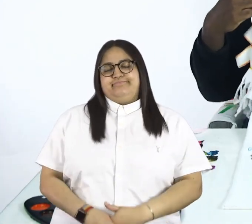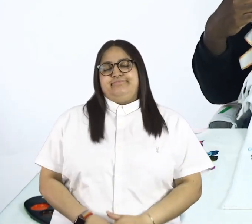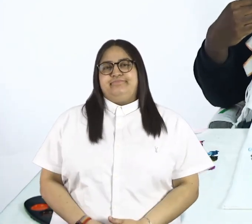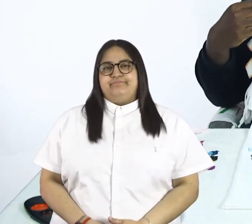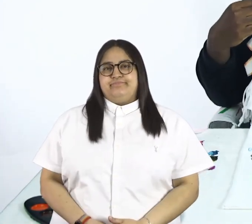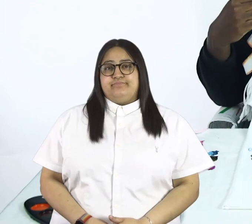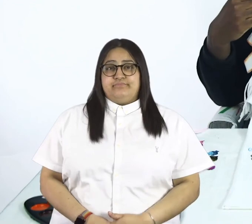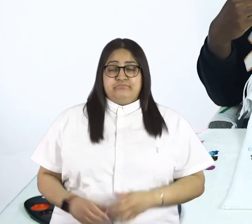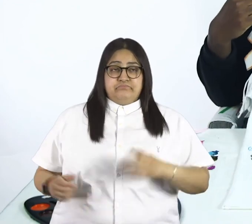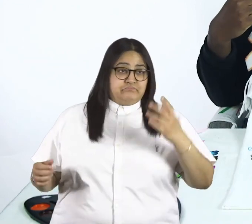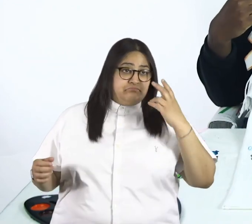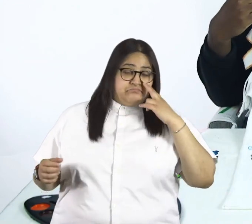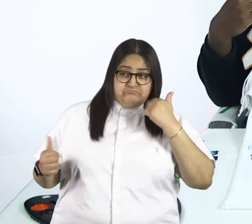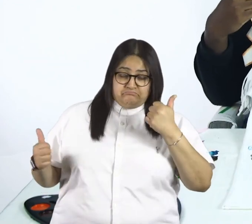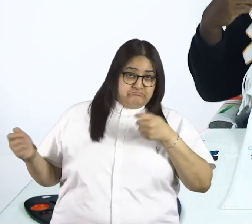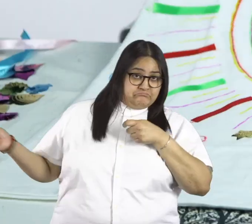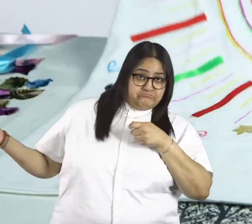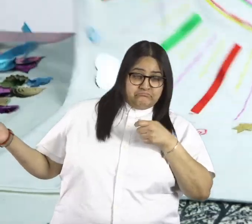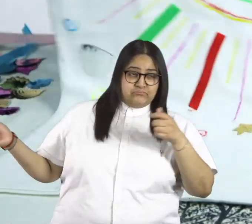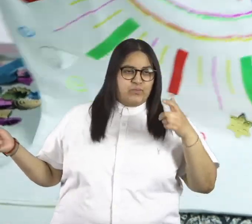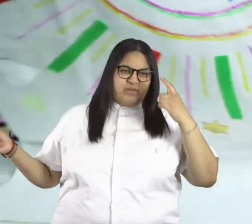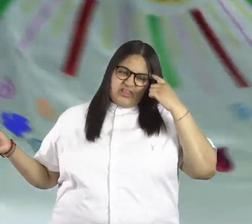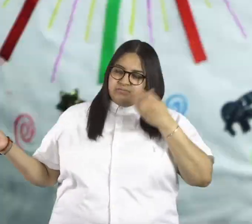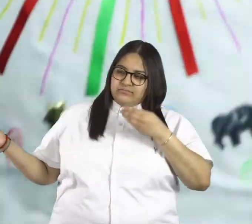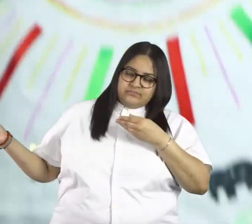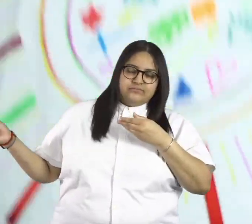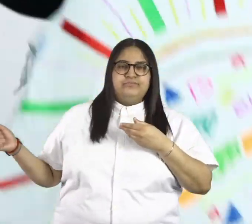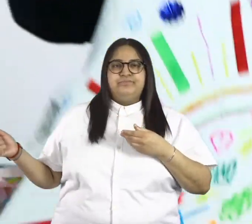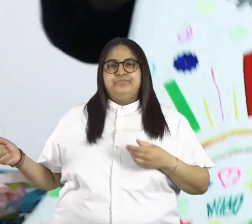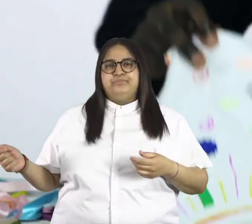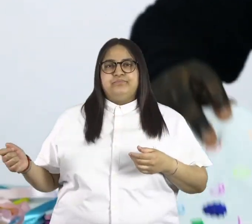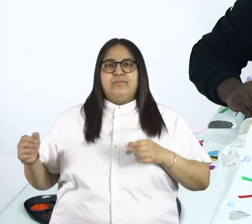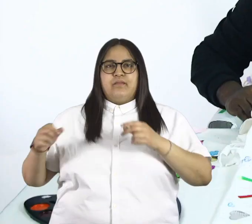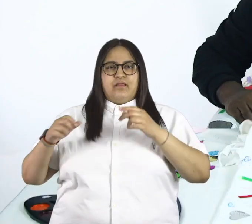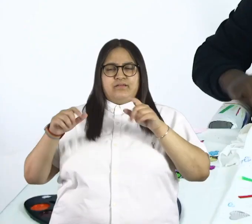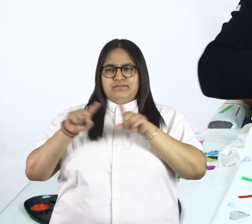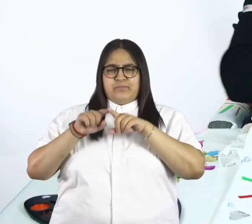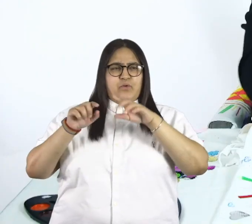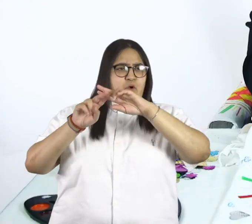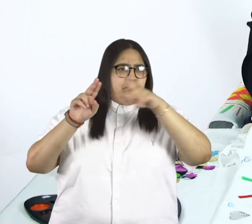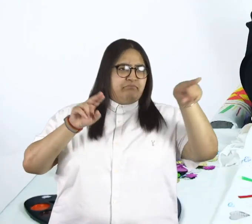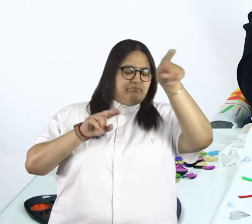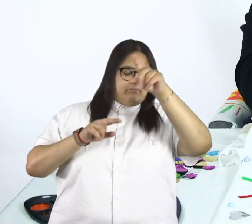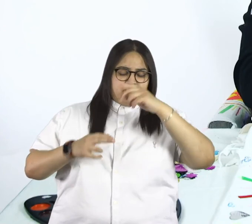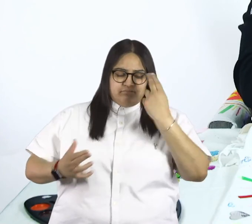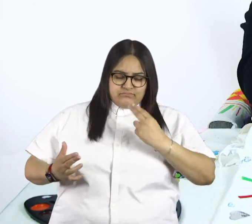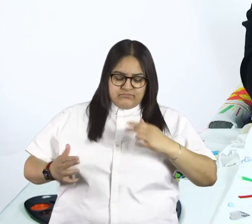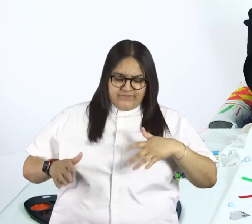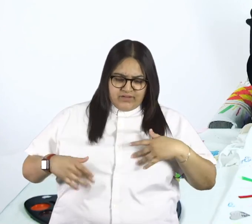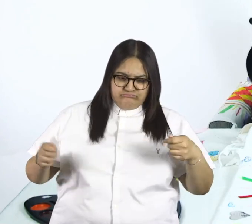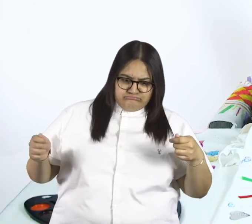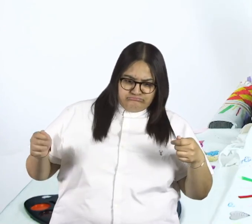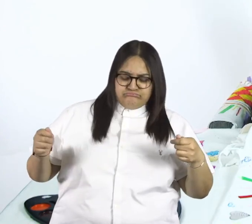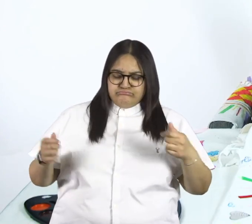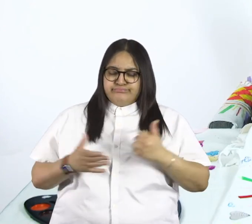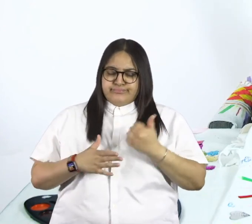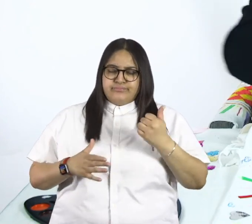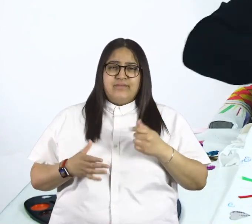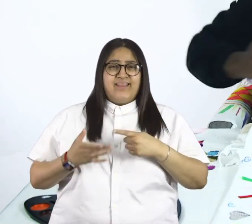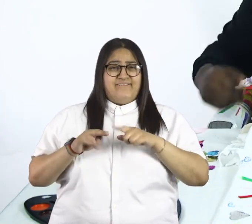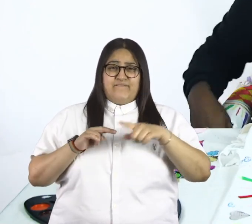How does that look, guys? And I'm pretty sure at home you guys are impressed with what you guys have done as well. If you'd love